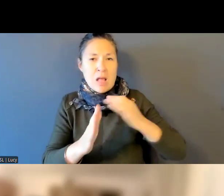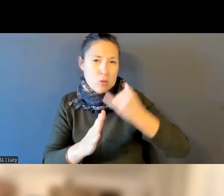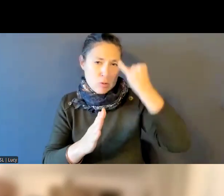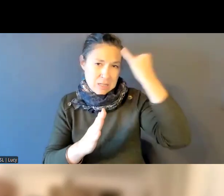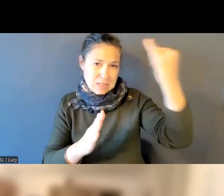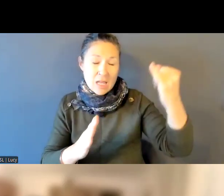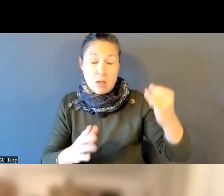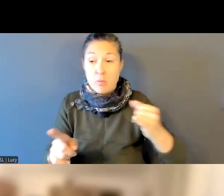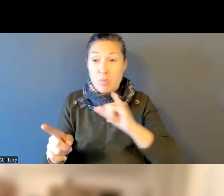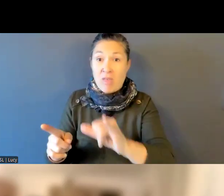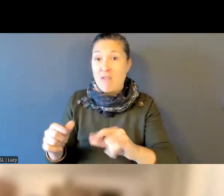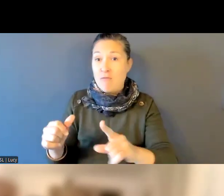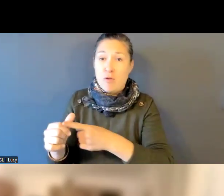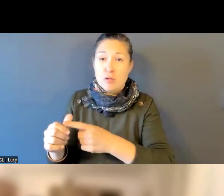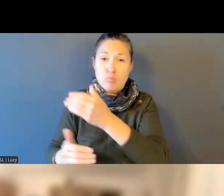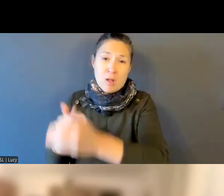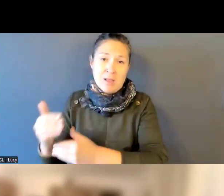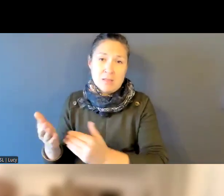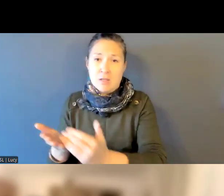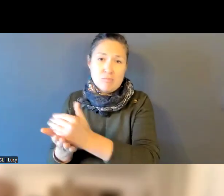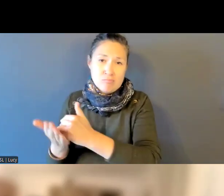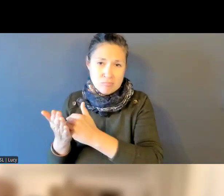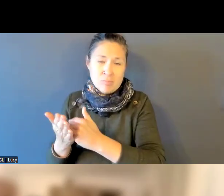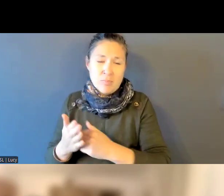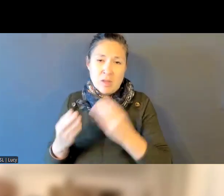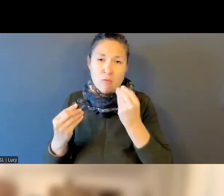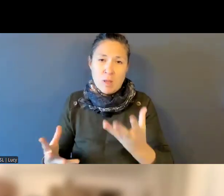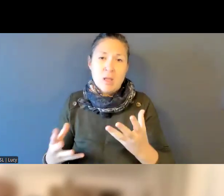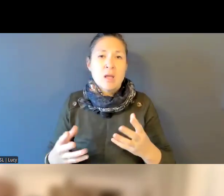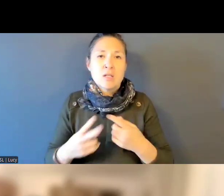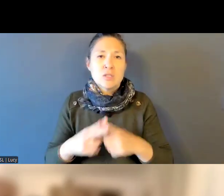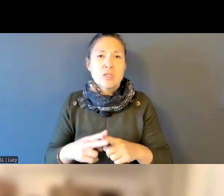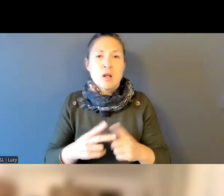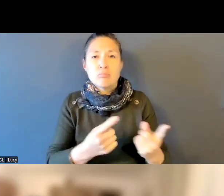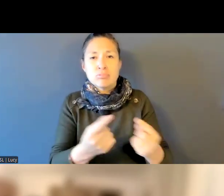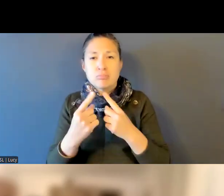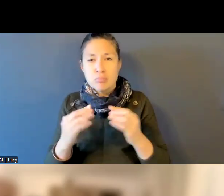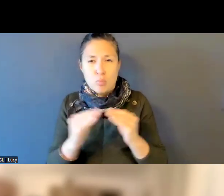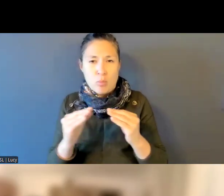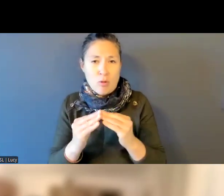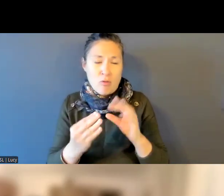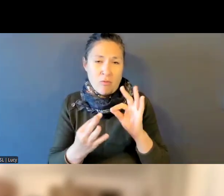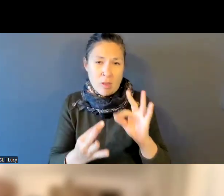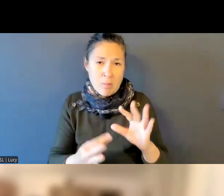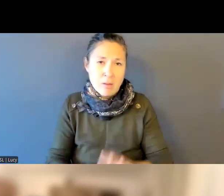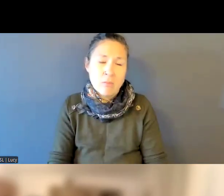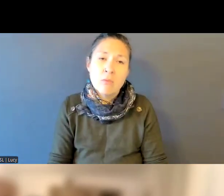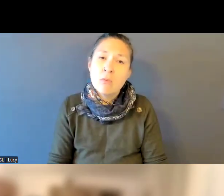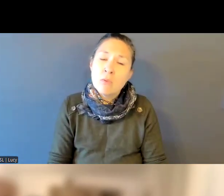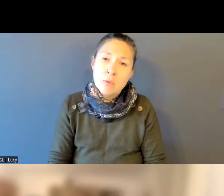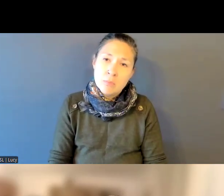that process and start to solicit feedback. There will be